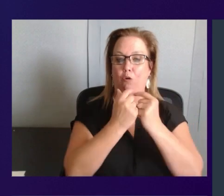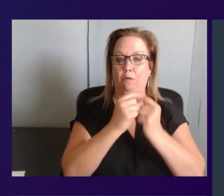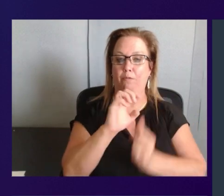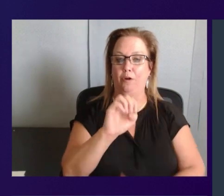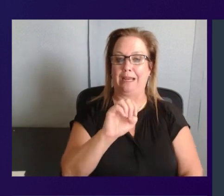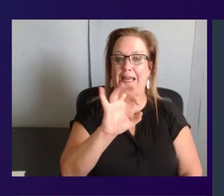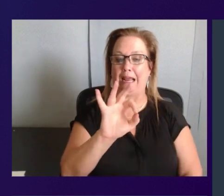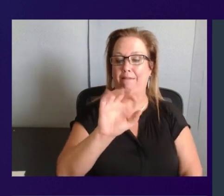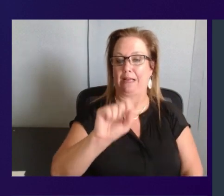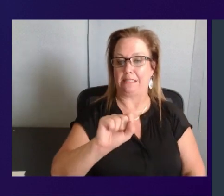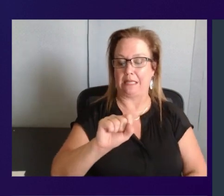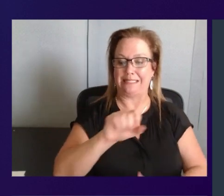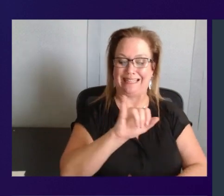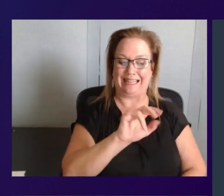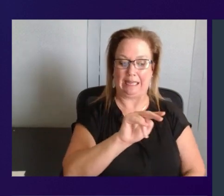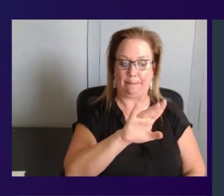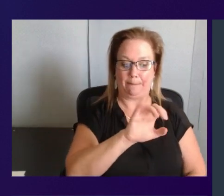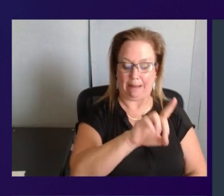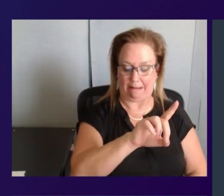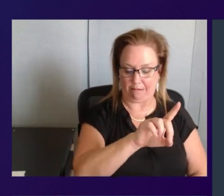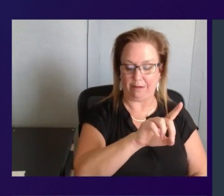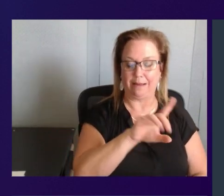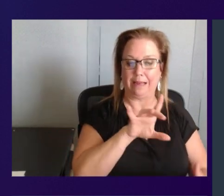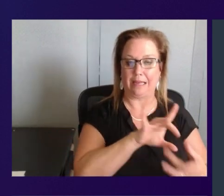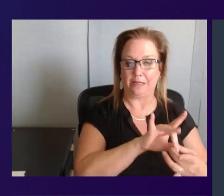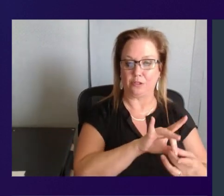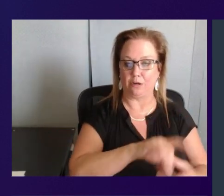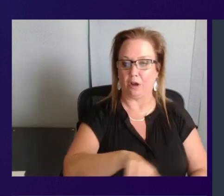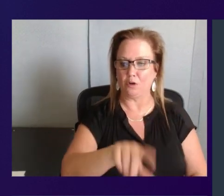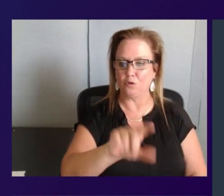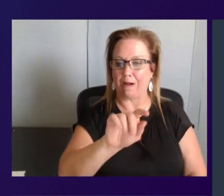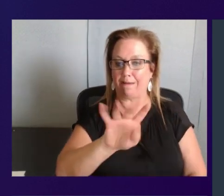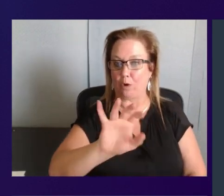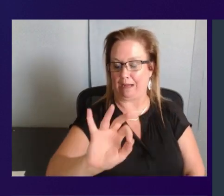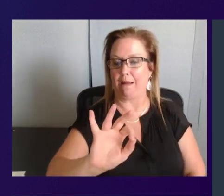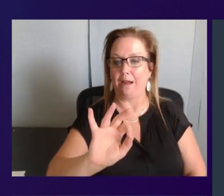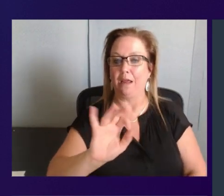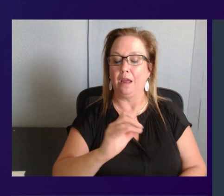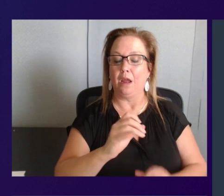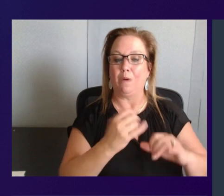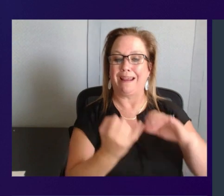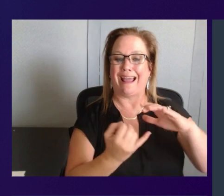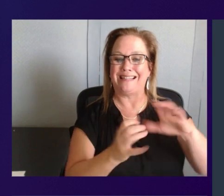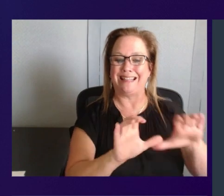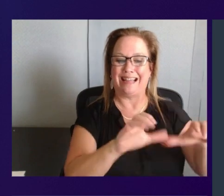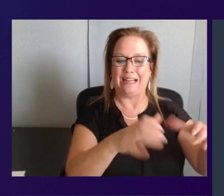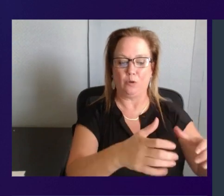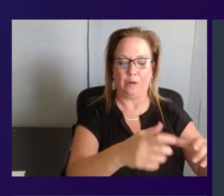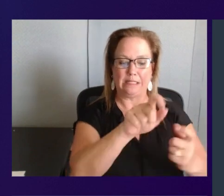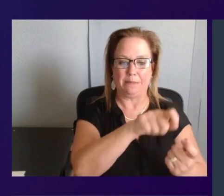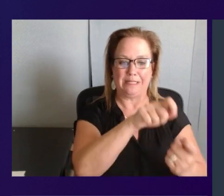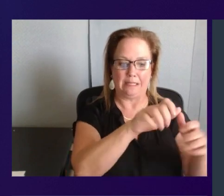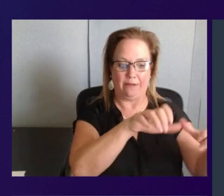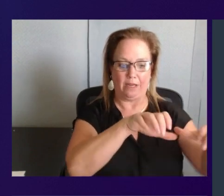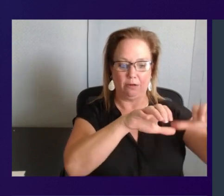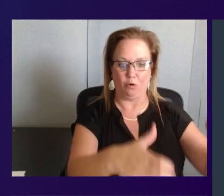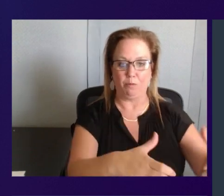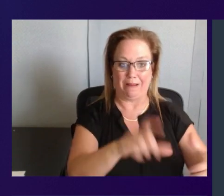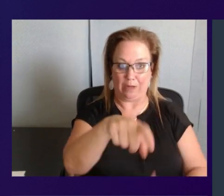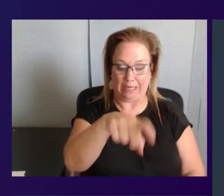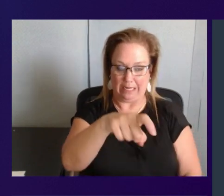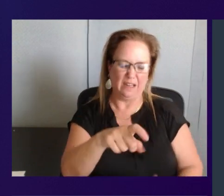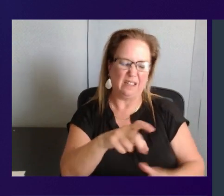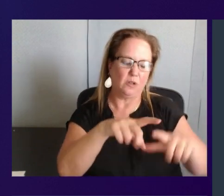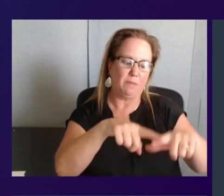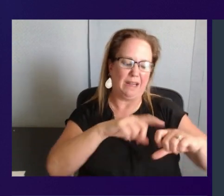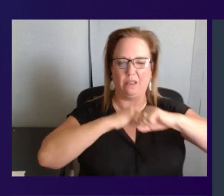allows inbound NFS connections on port 2049. We can also isolate this to a specific subnet if we needed to, so depending on what type of